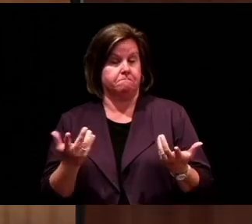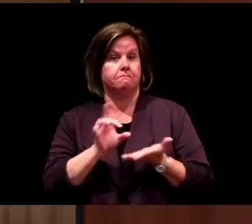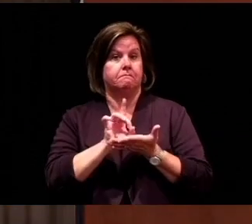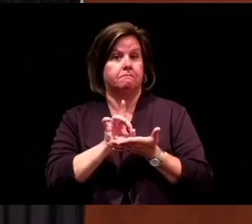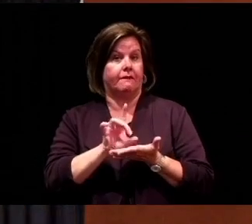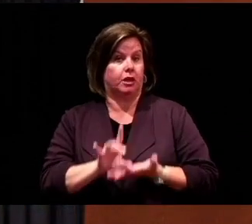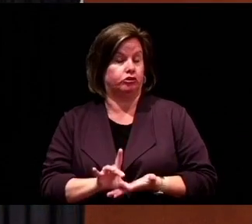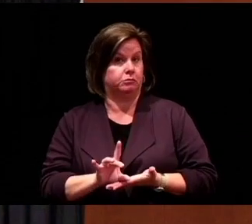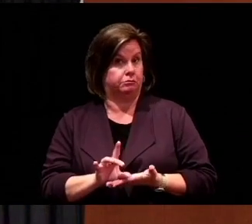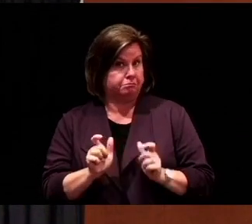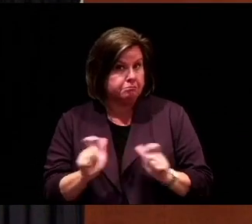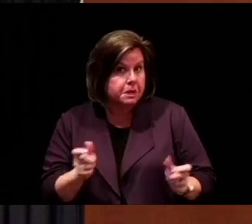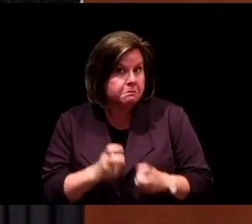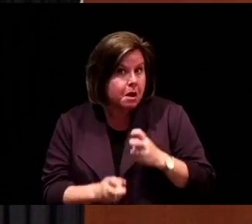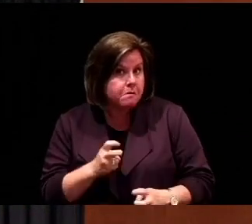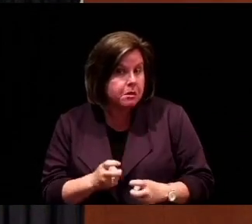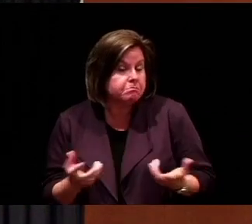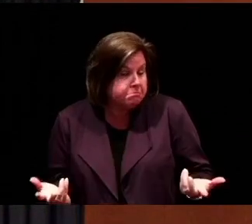Steve.